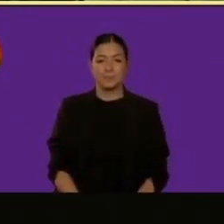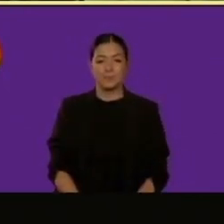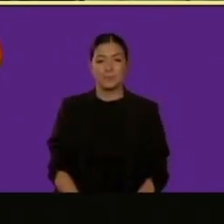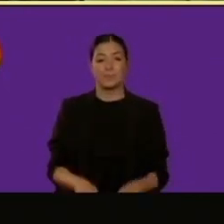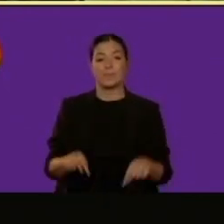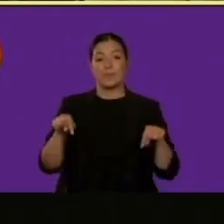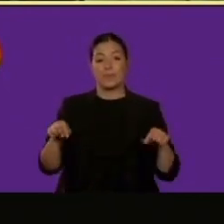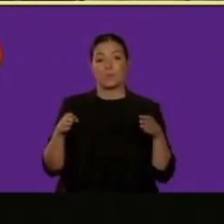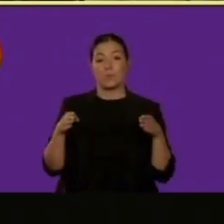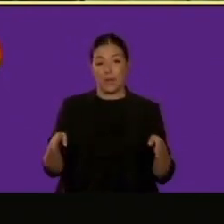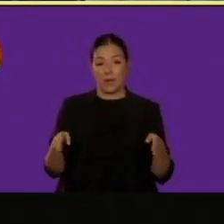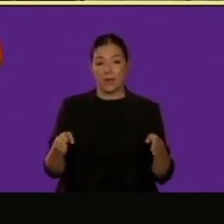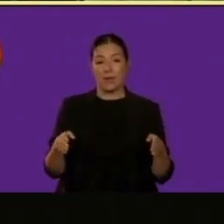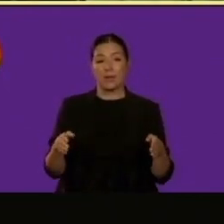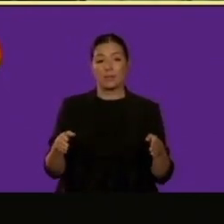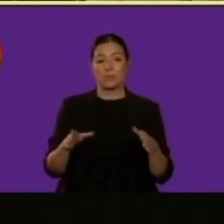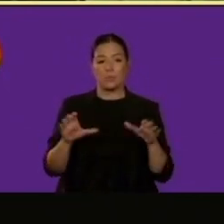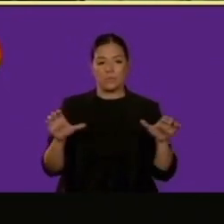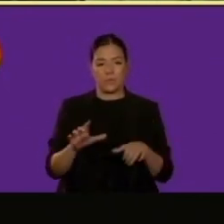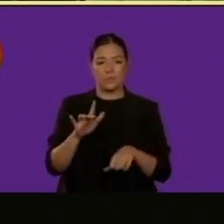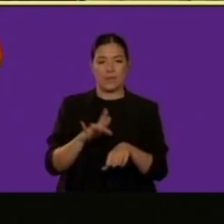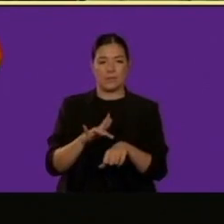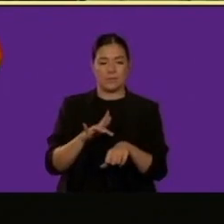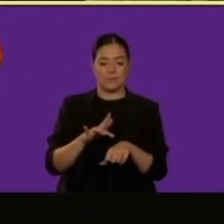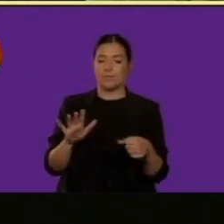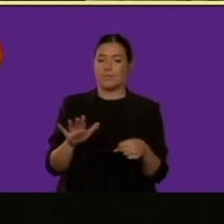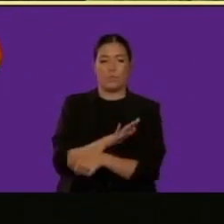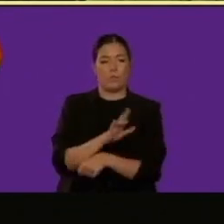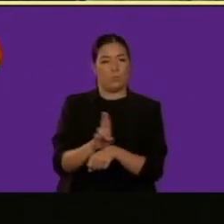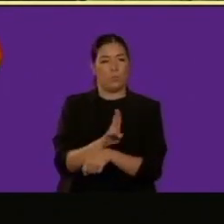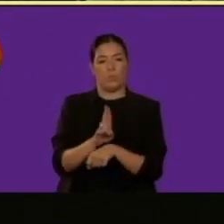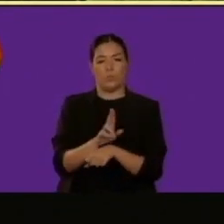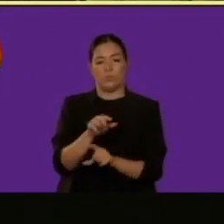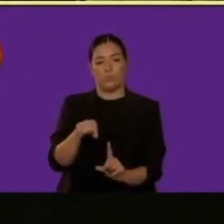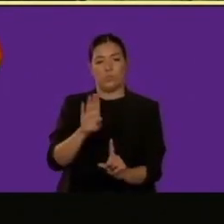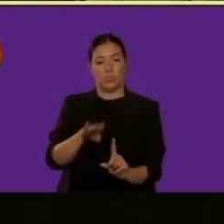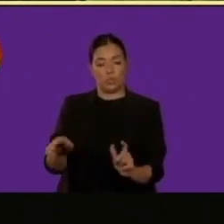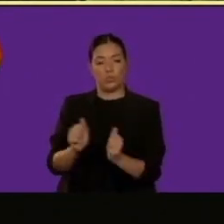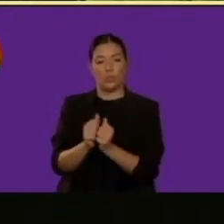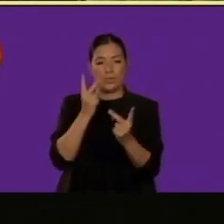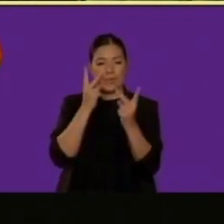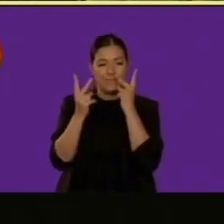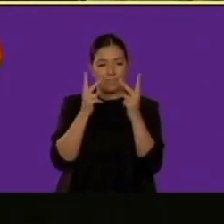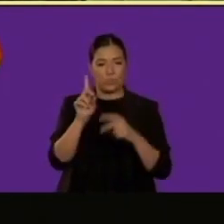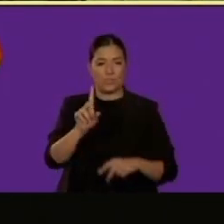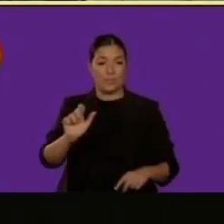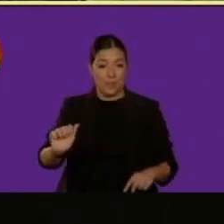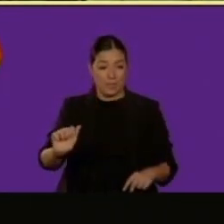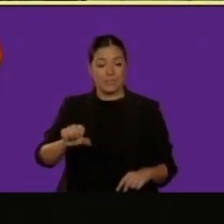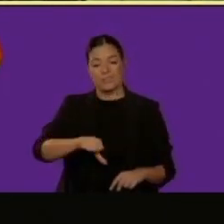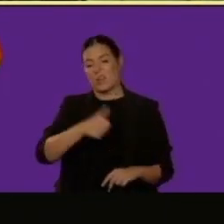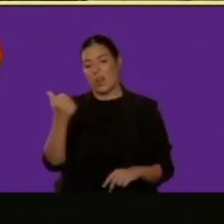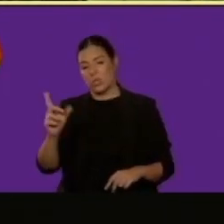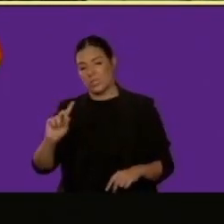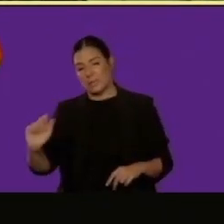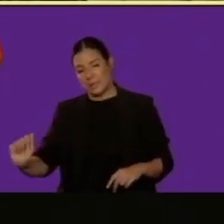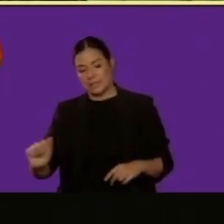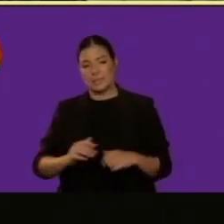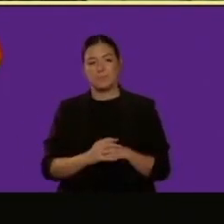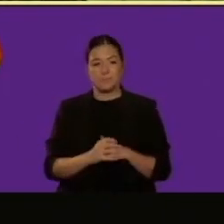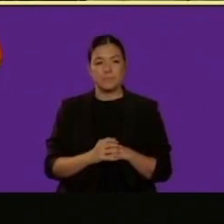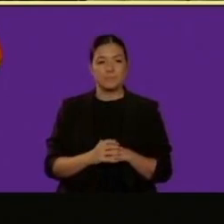passion, playing with peers, and the last one is purpose, because we like to choose projects with a